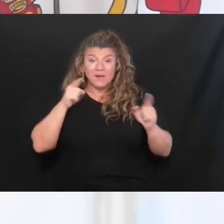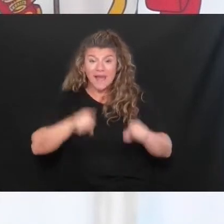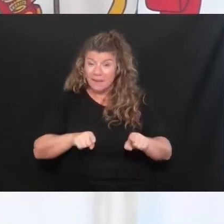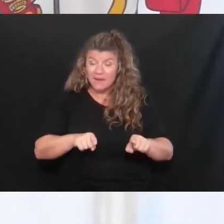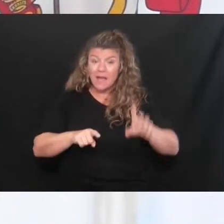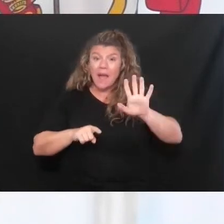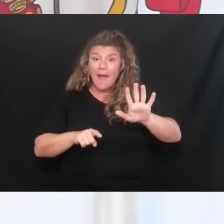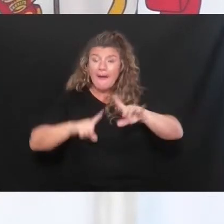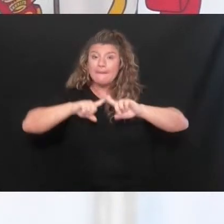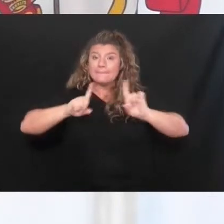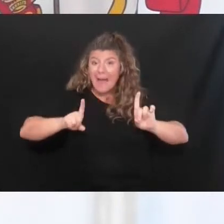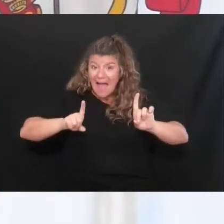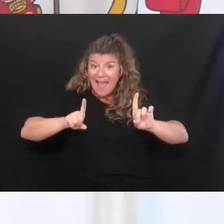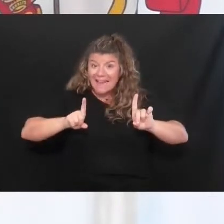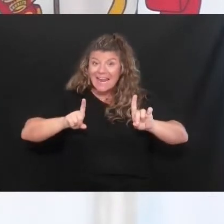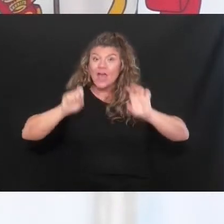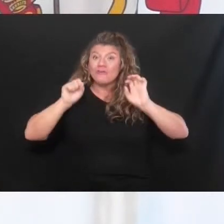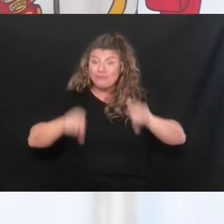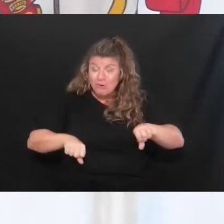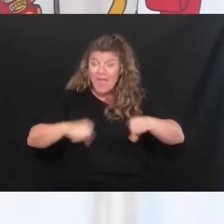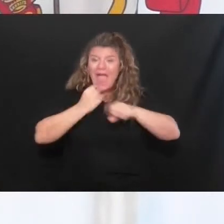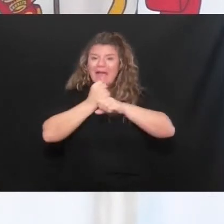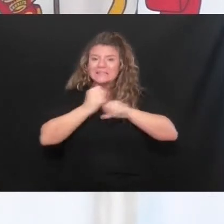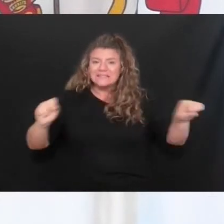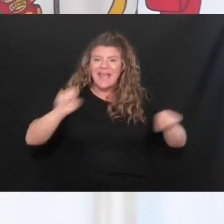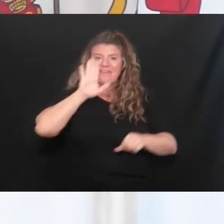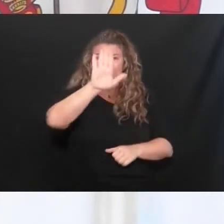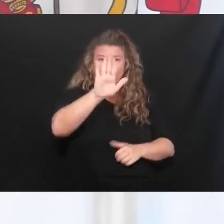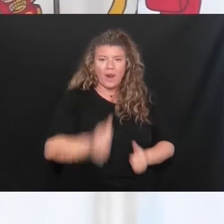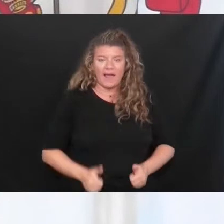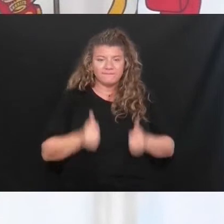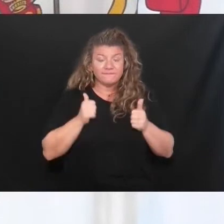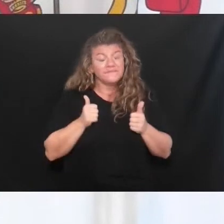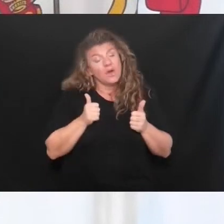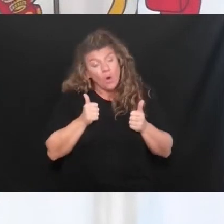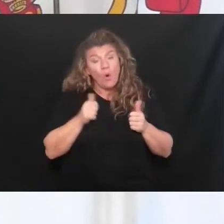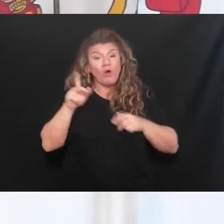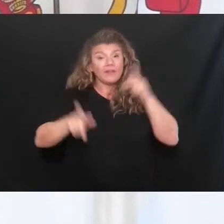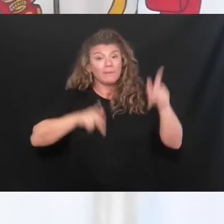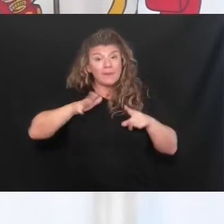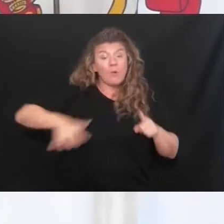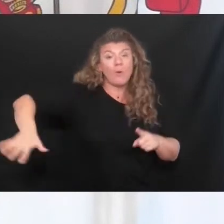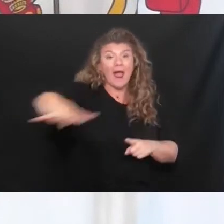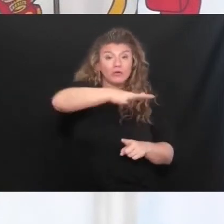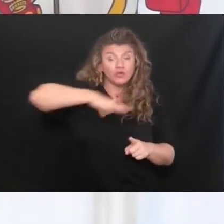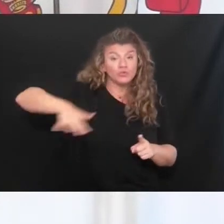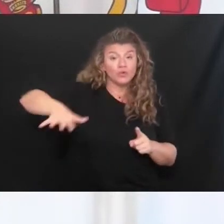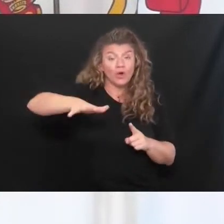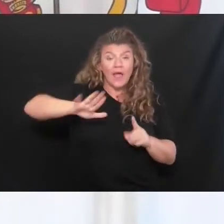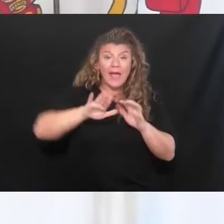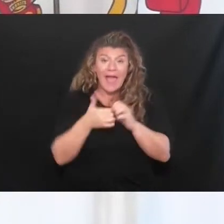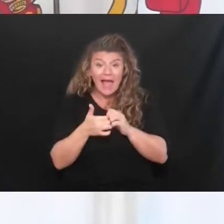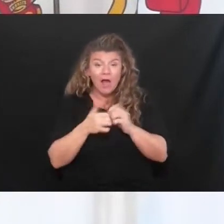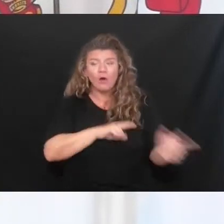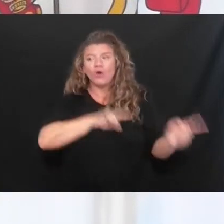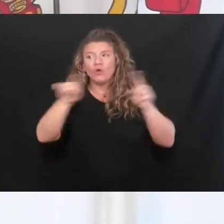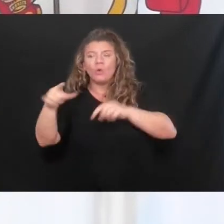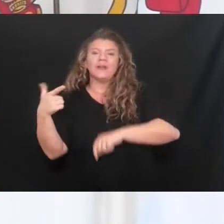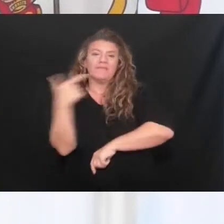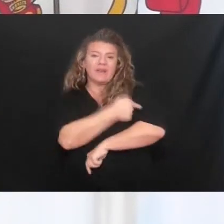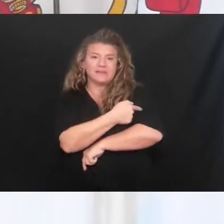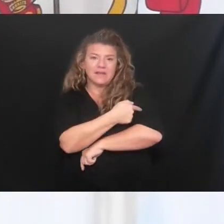you can still save your own life or lives that are around you by getting vaccinated.